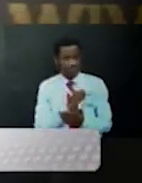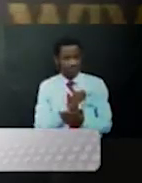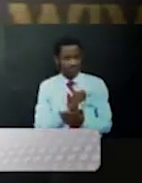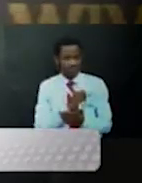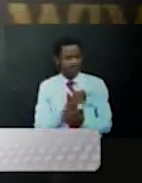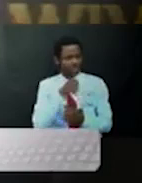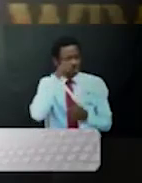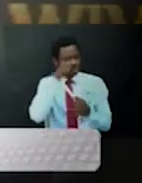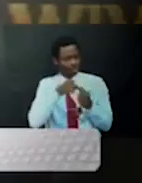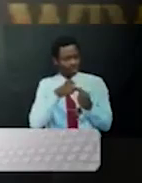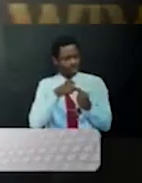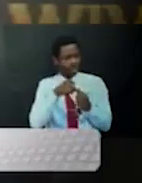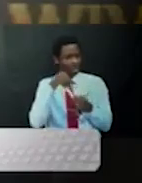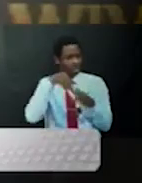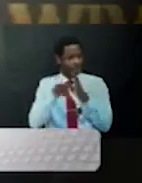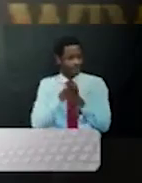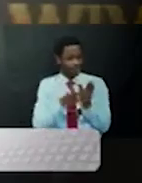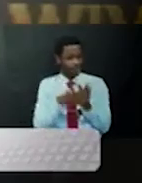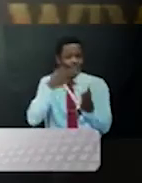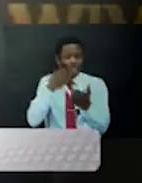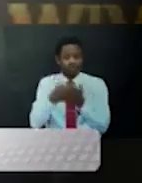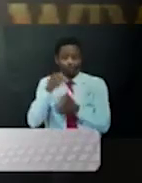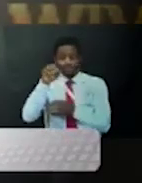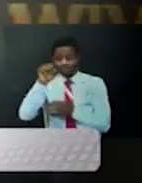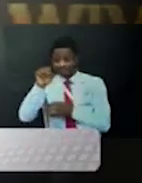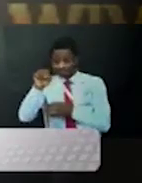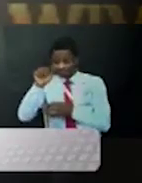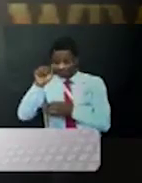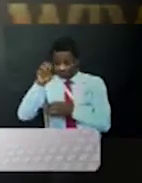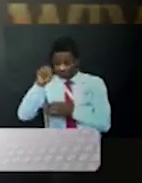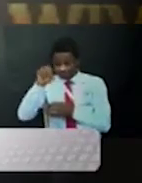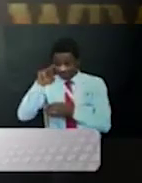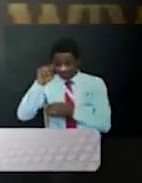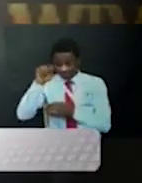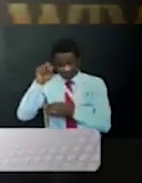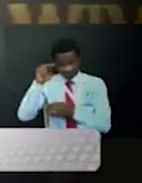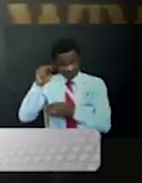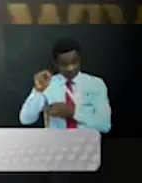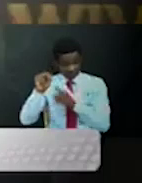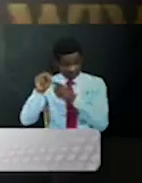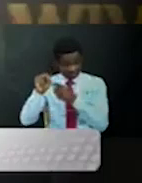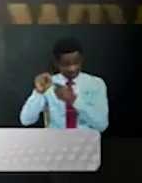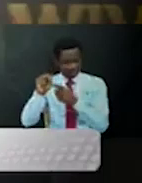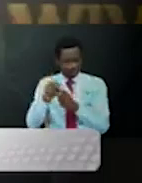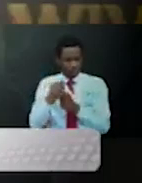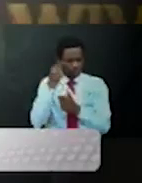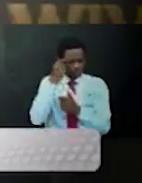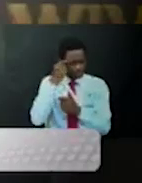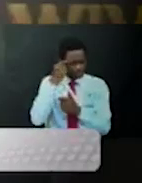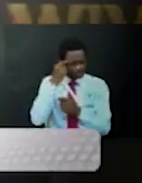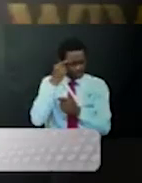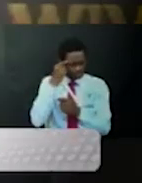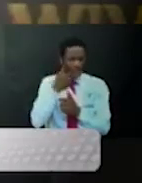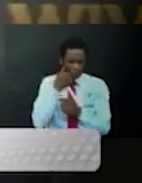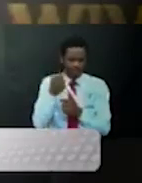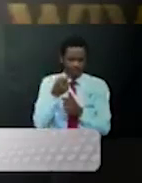me. And so I thought that I shouldn't rush to church if this old man needs me. And then I called again.